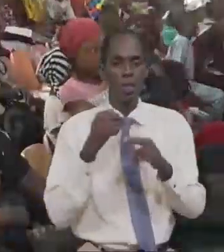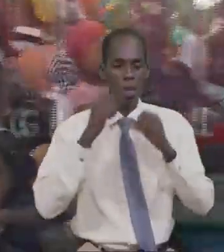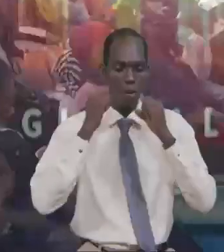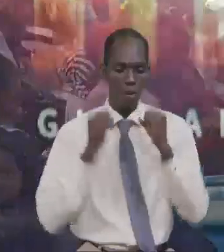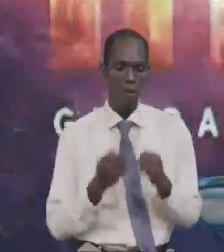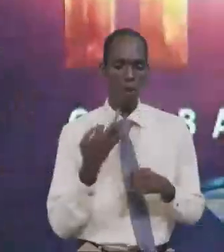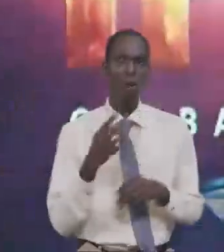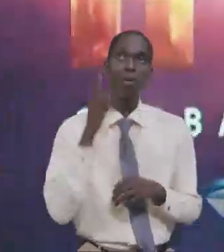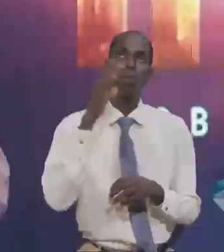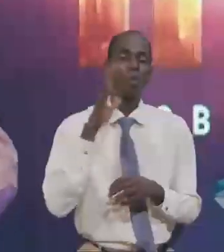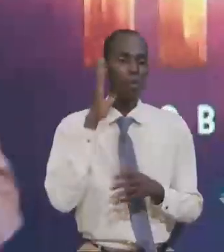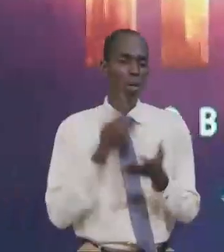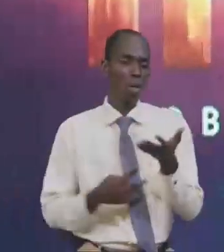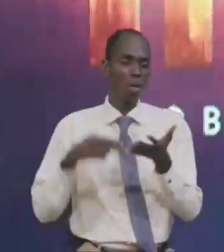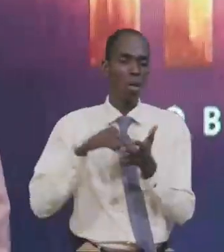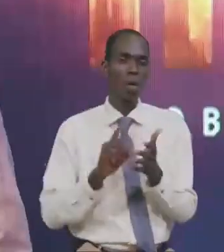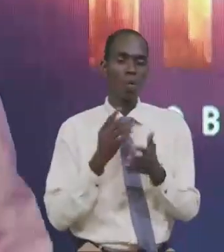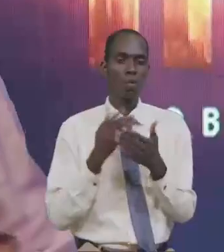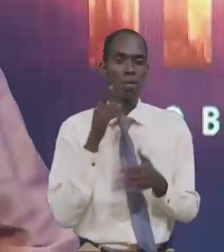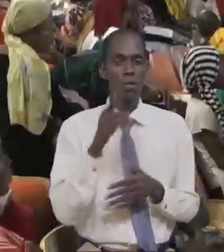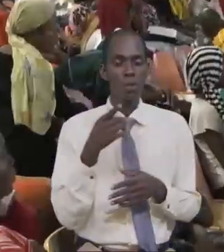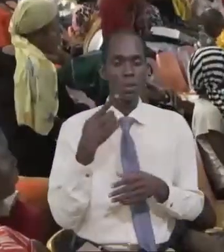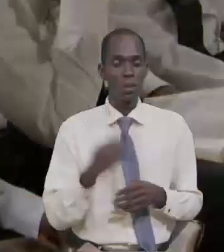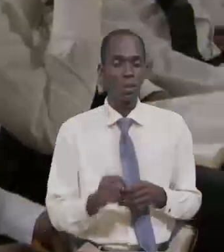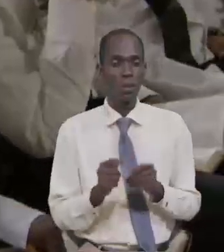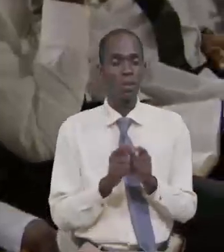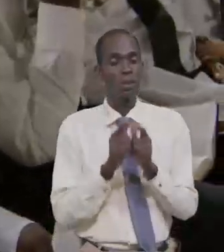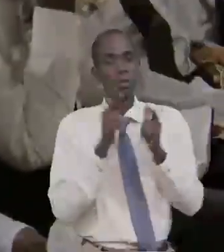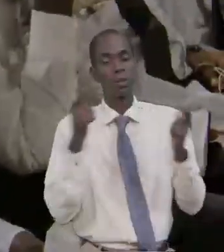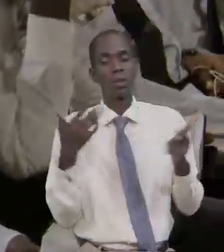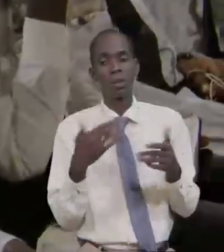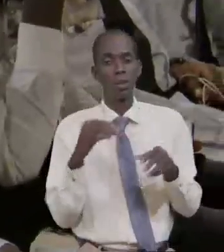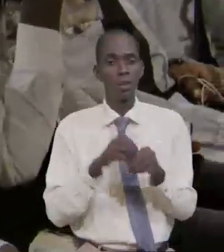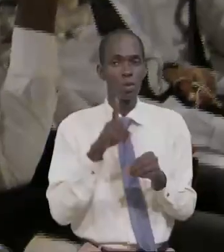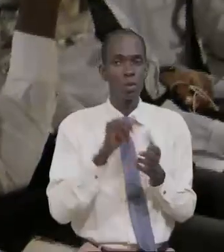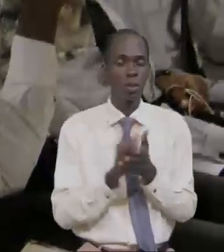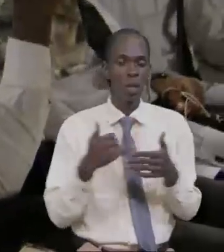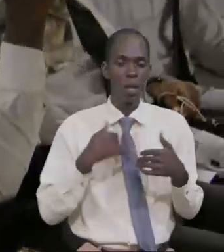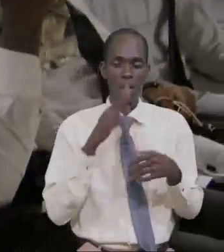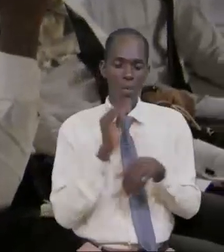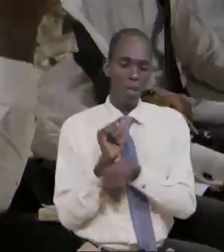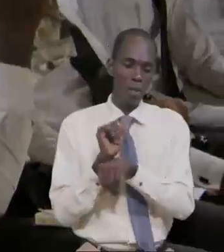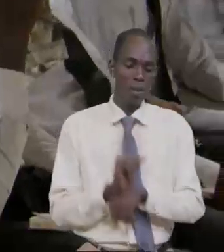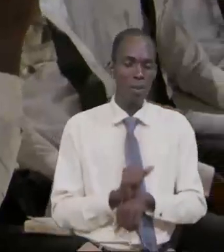that giant tonight will rise up in you in Jesus' name.